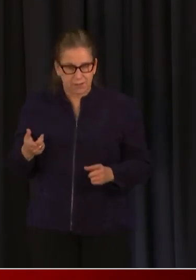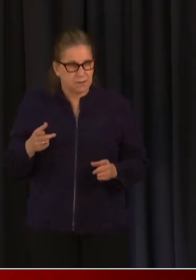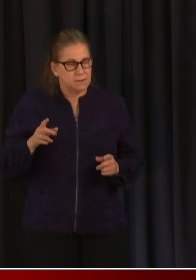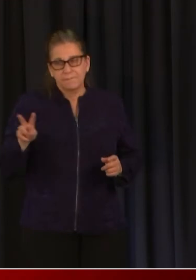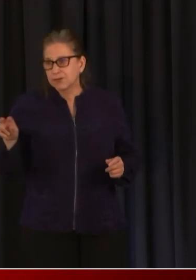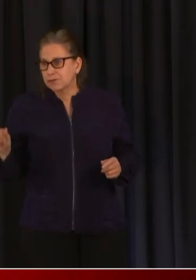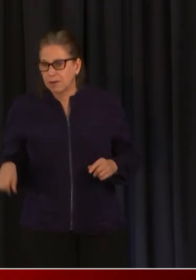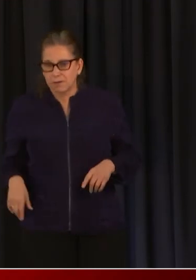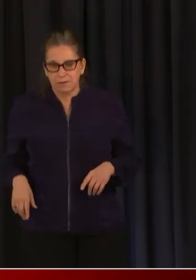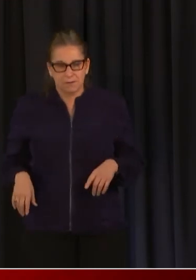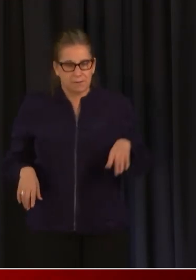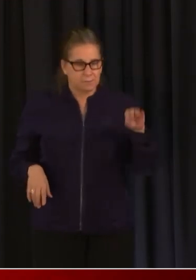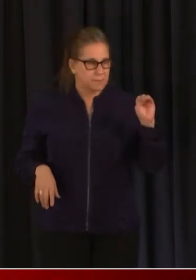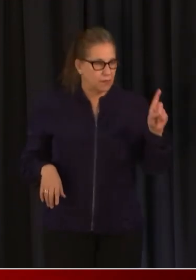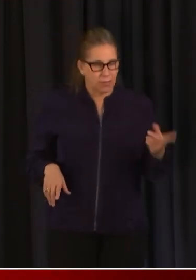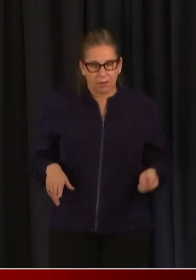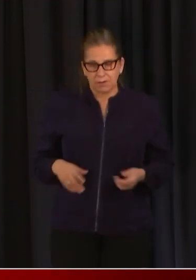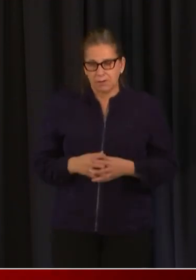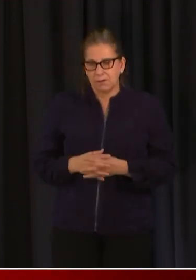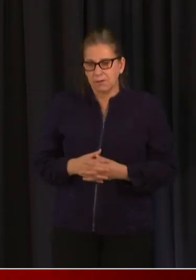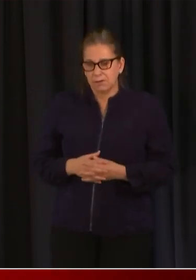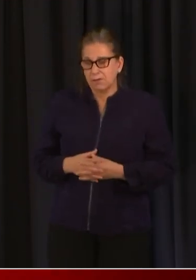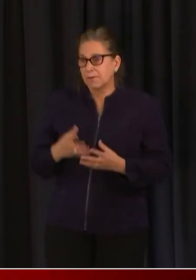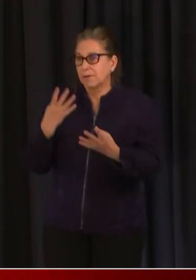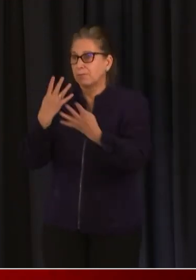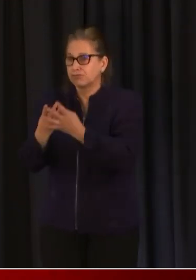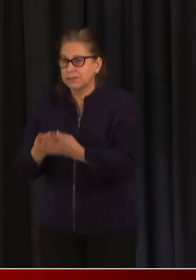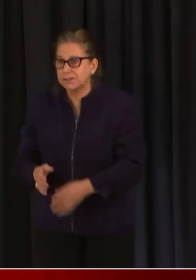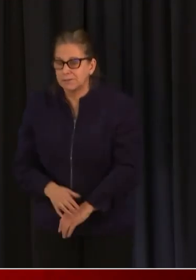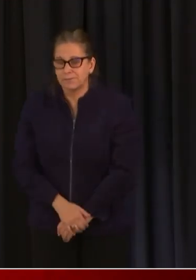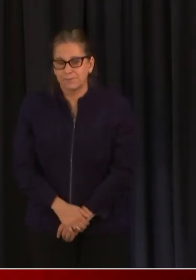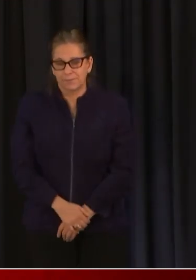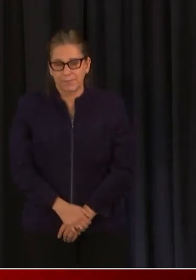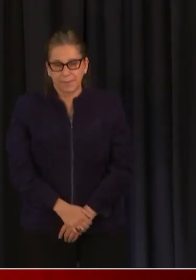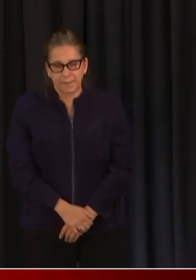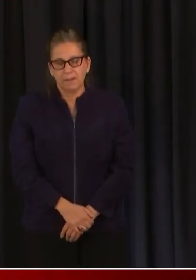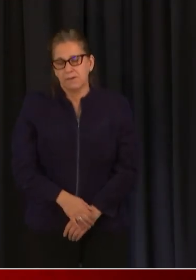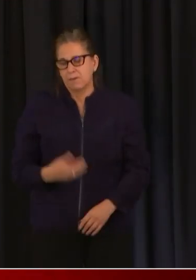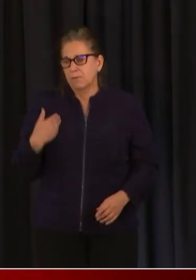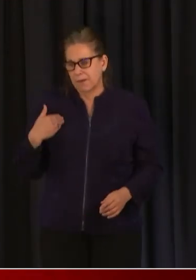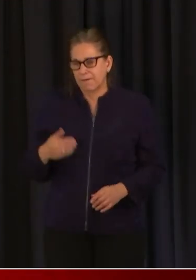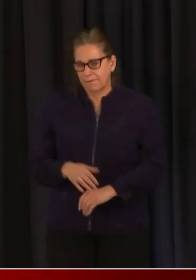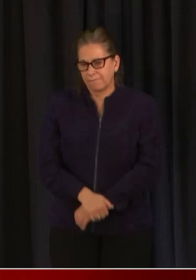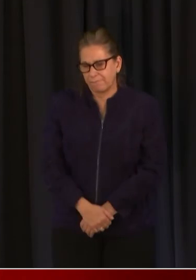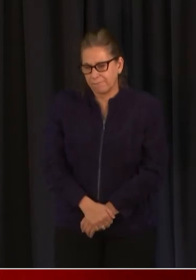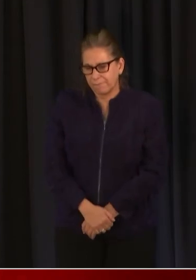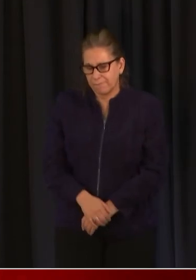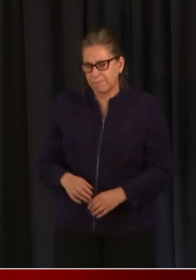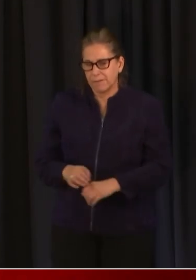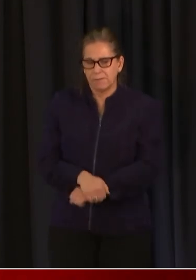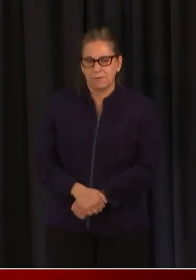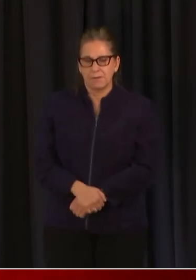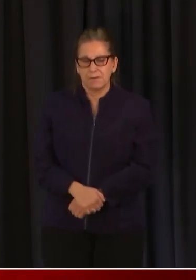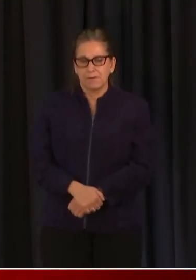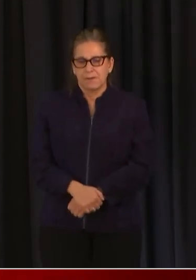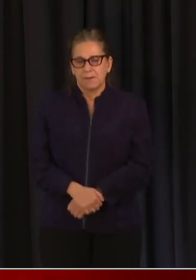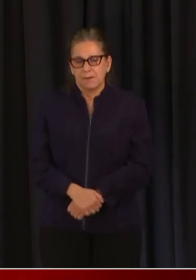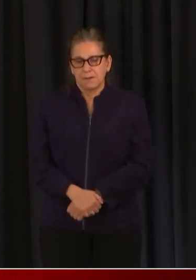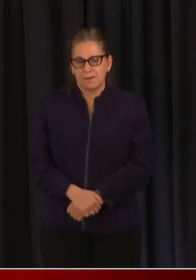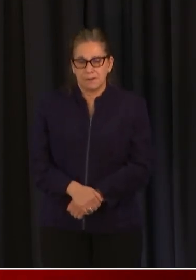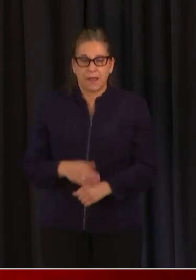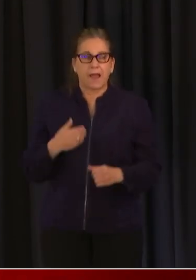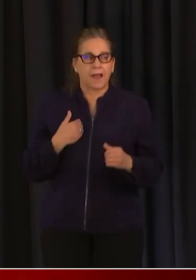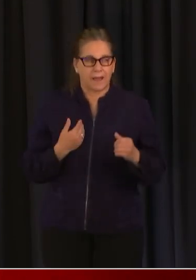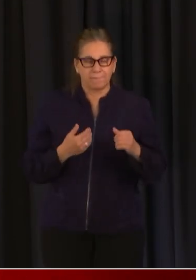the VA, Bureau of Prisons, et cetera, and we know that there's a sizable amount of adults there. We were able to ascertain some of that